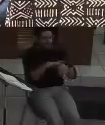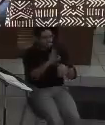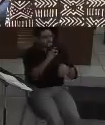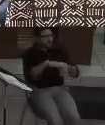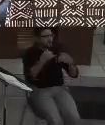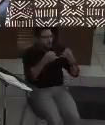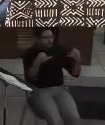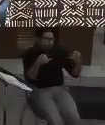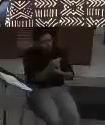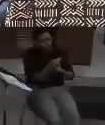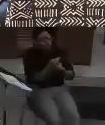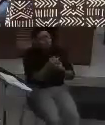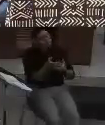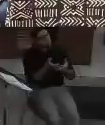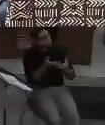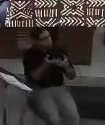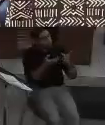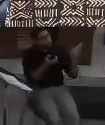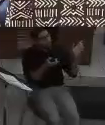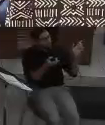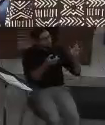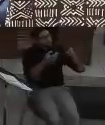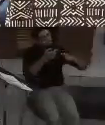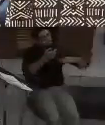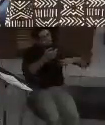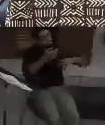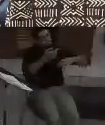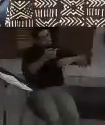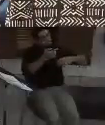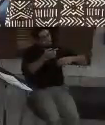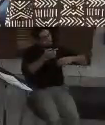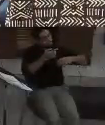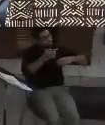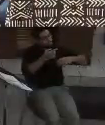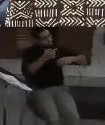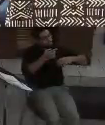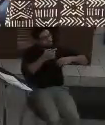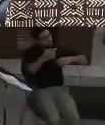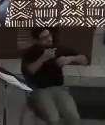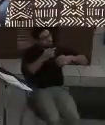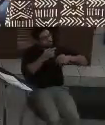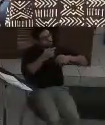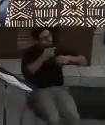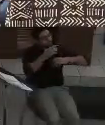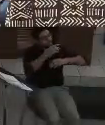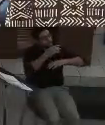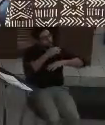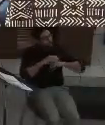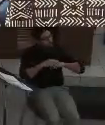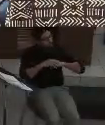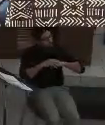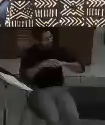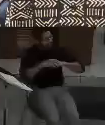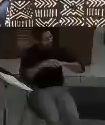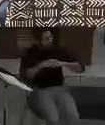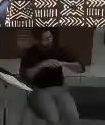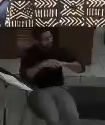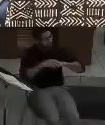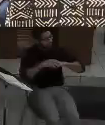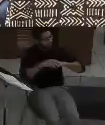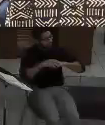see me after church. Our crow celebrant. We have a training today at 12:30 in the chapel, so please come on